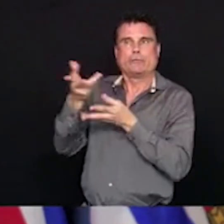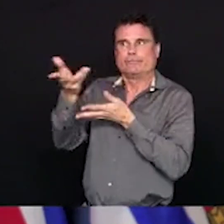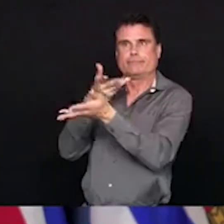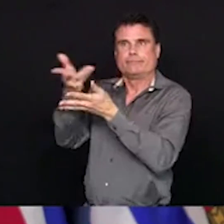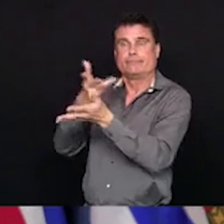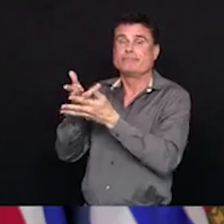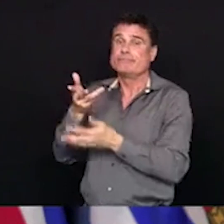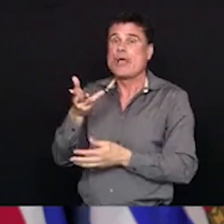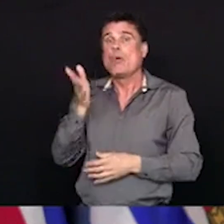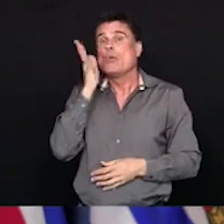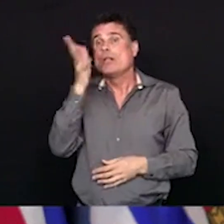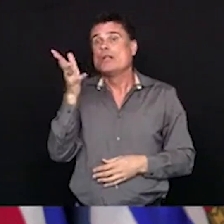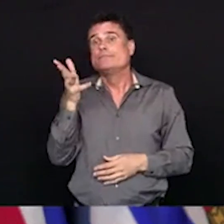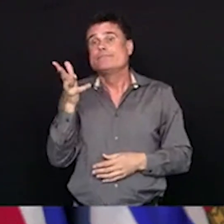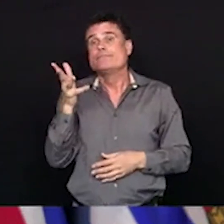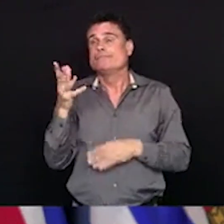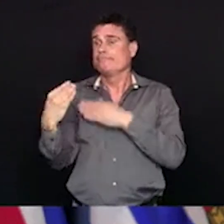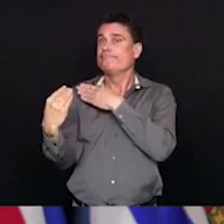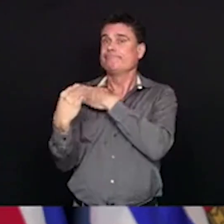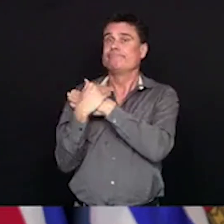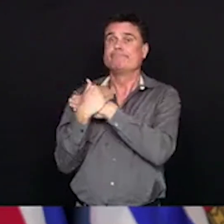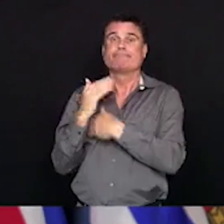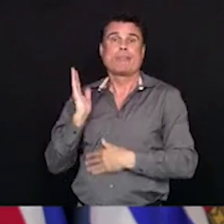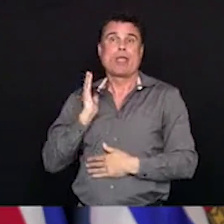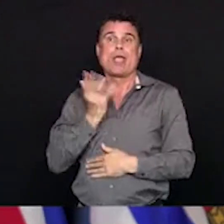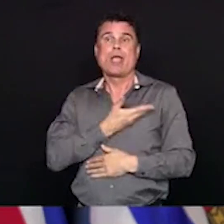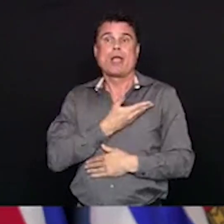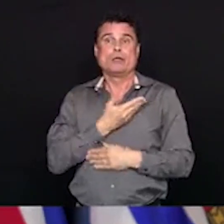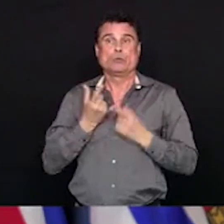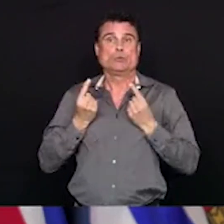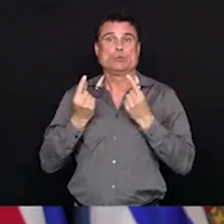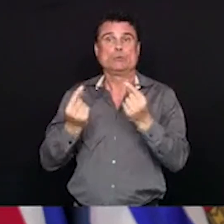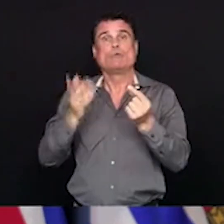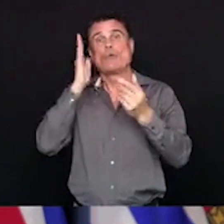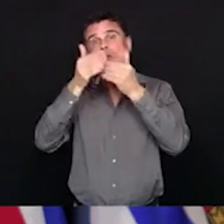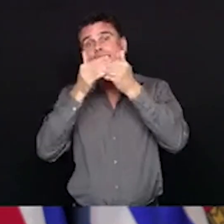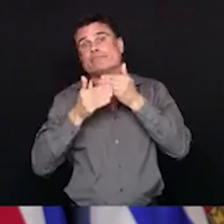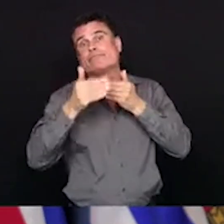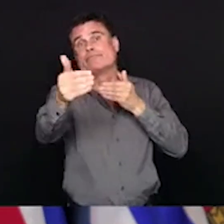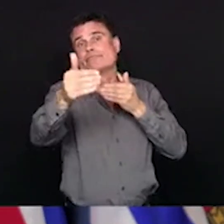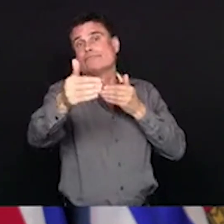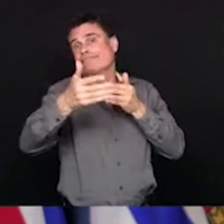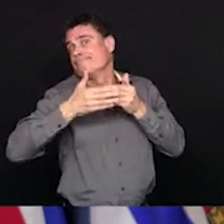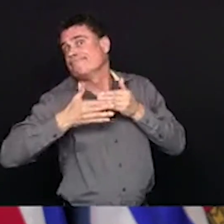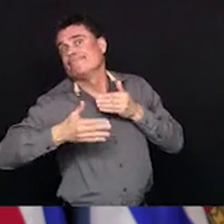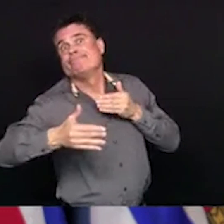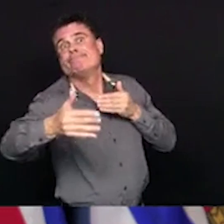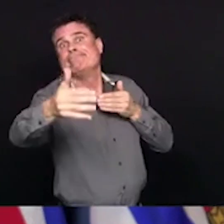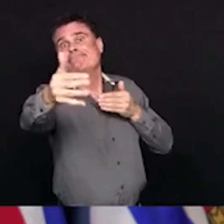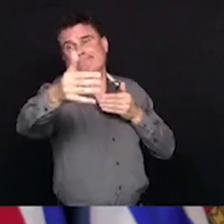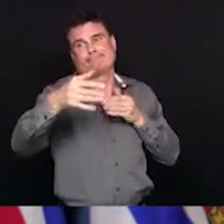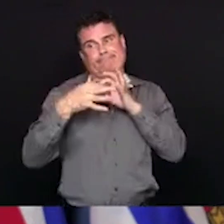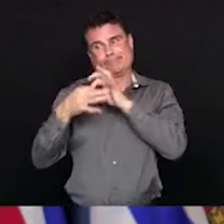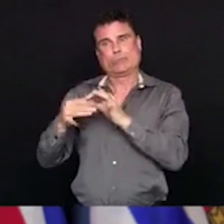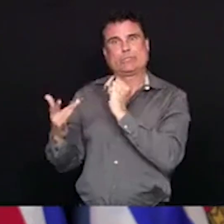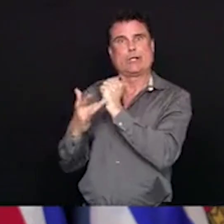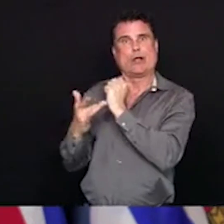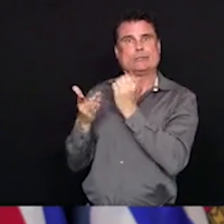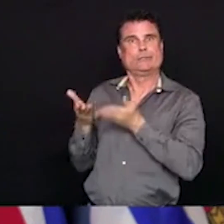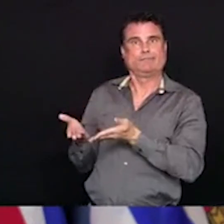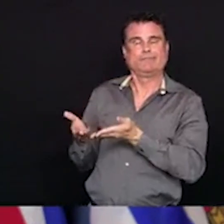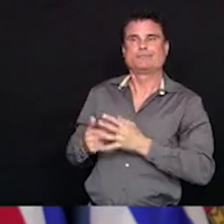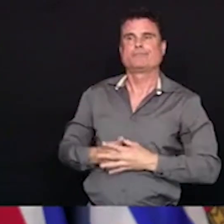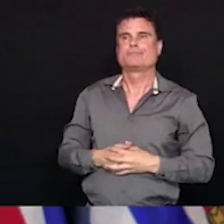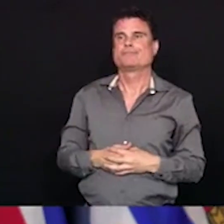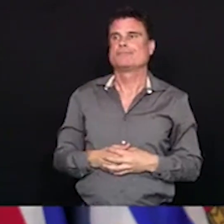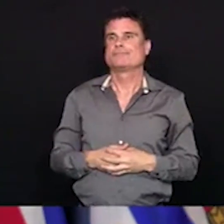just note the numbers that Dr. Henry talked about today, the number of people who have recovered from